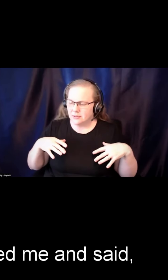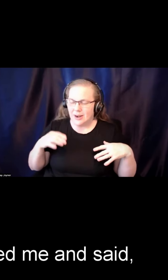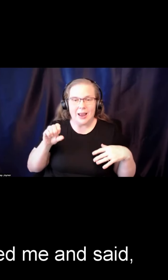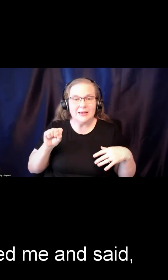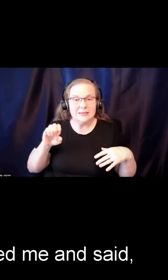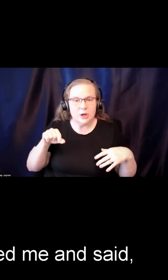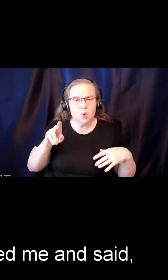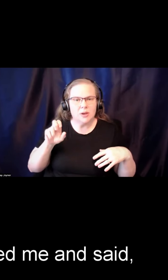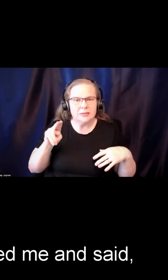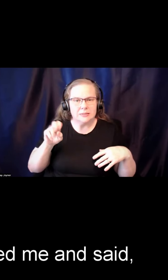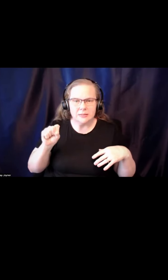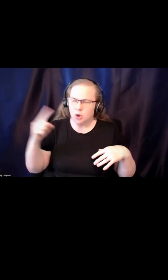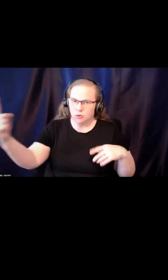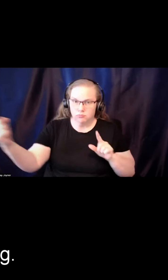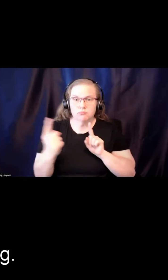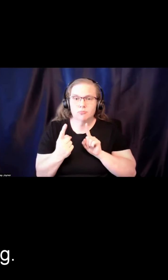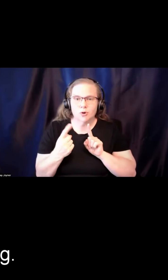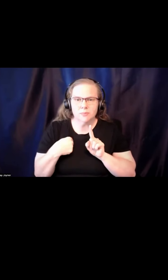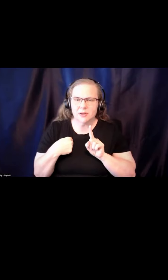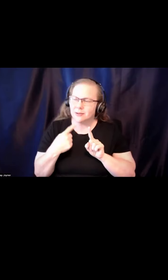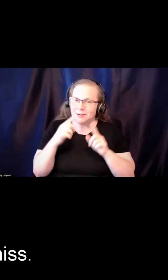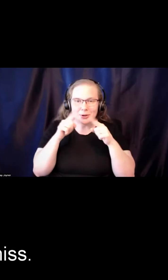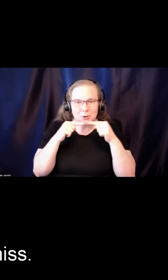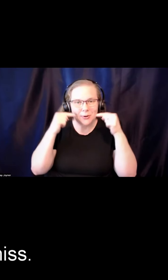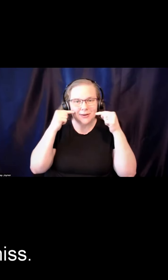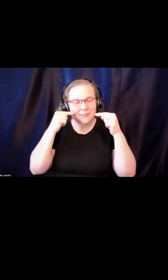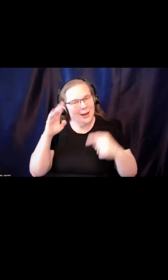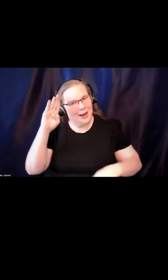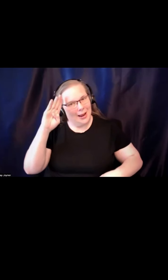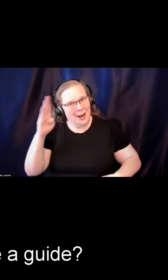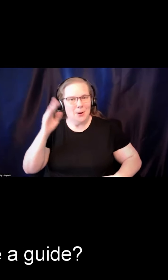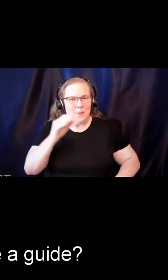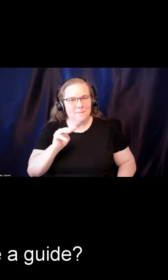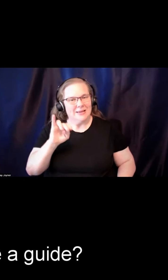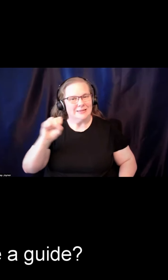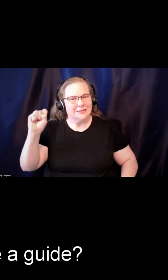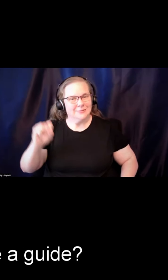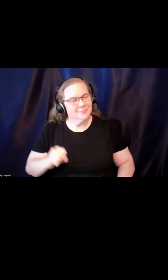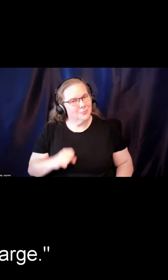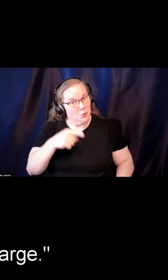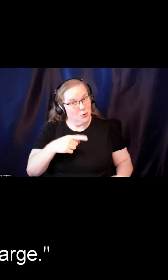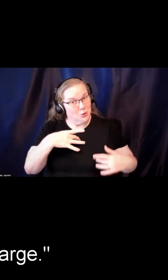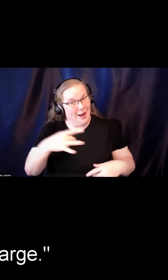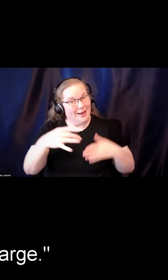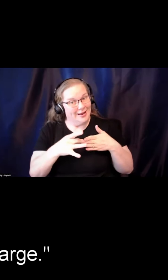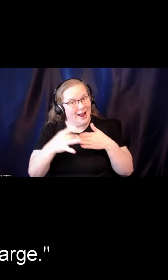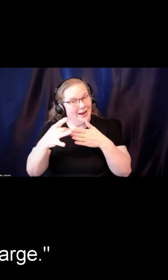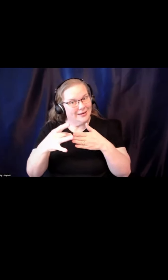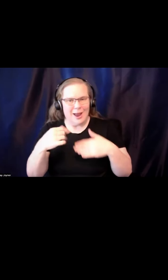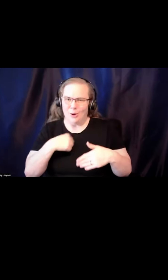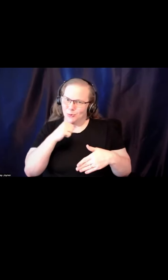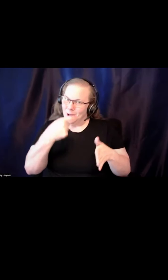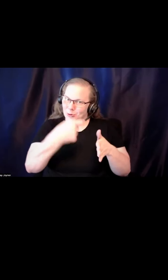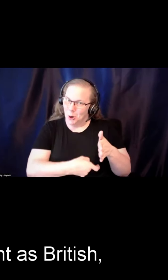you approached me and said, grinning, "Hello, miss. Would you like a guide? I do not